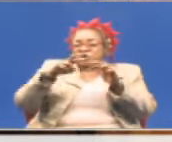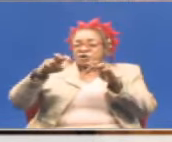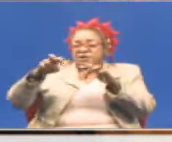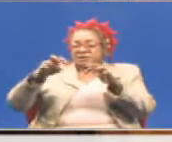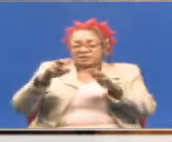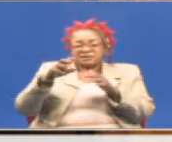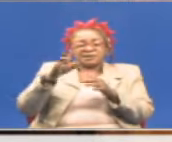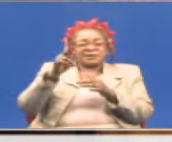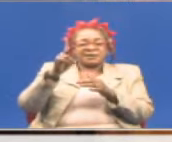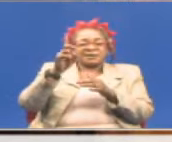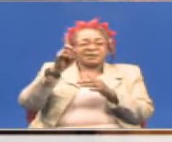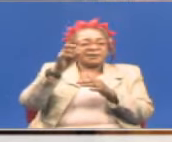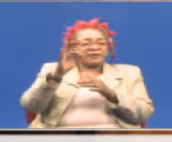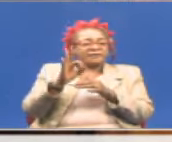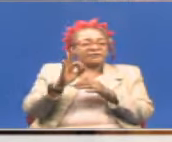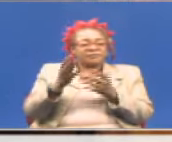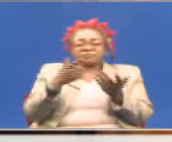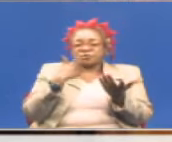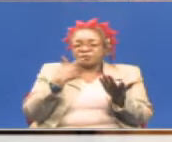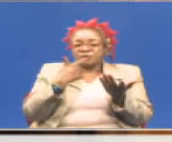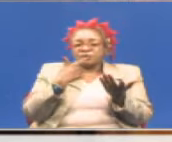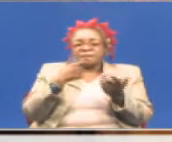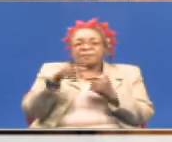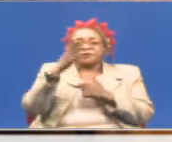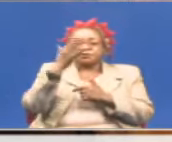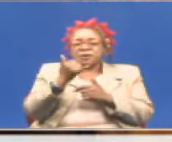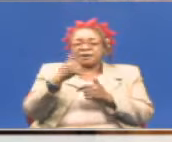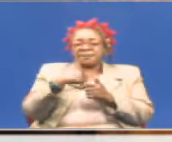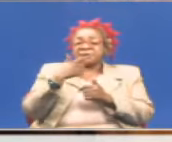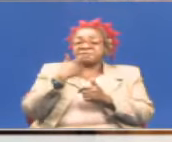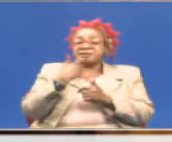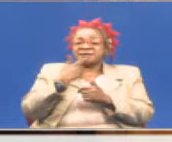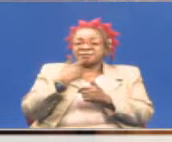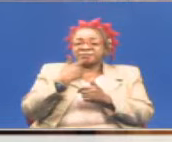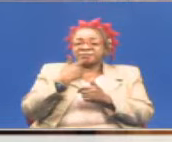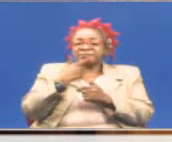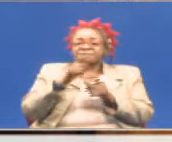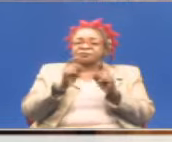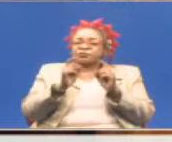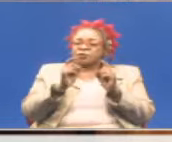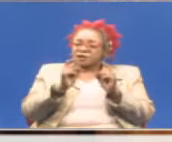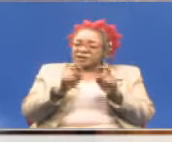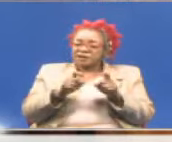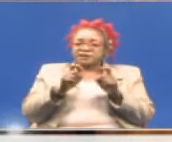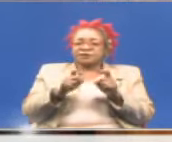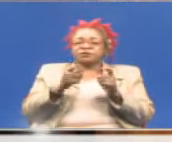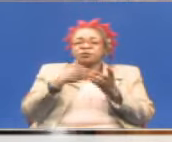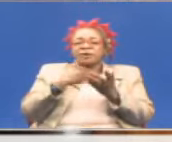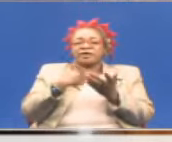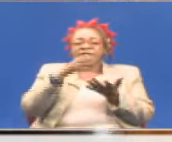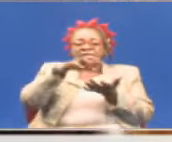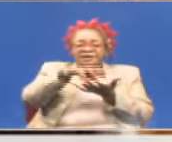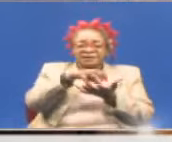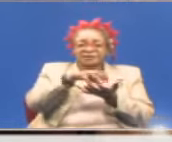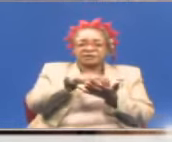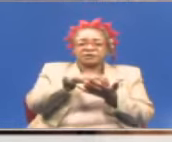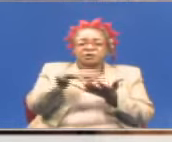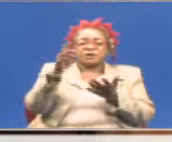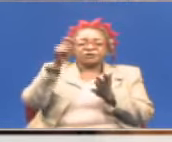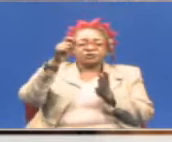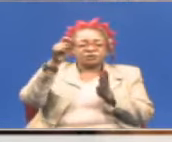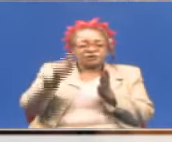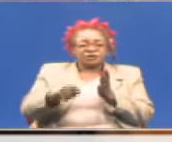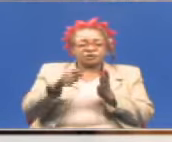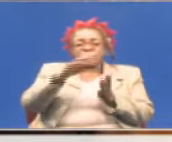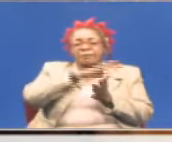this country? So that's why, Madam Chair, I'm saying we need to build a case for a judicial commission